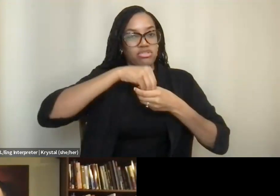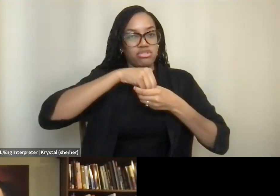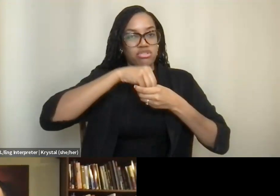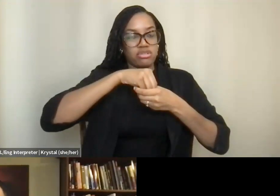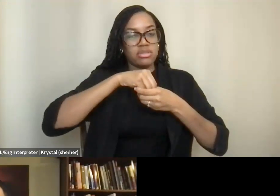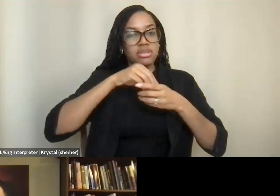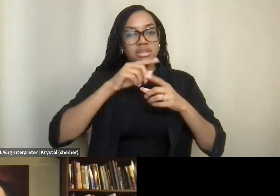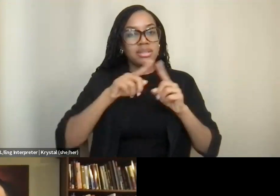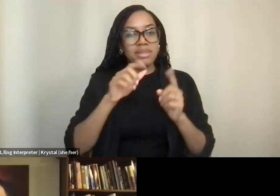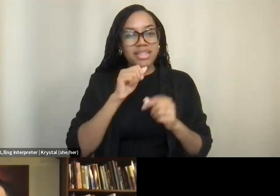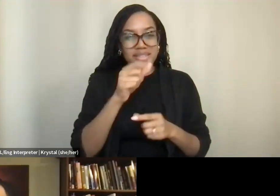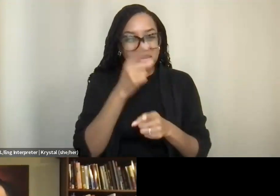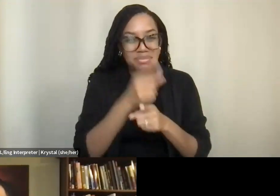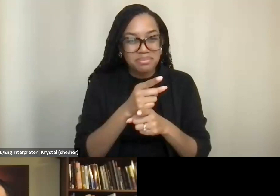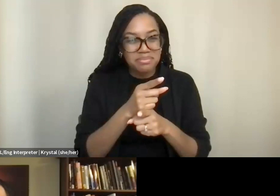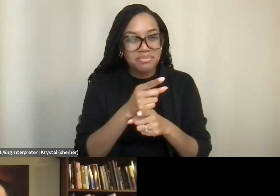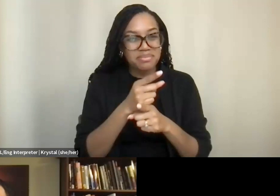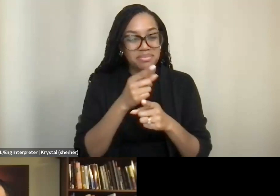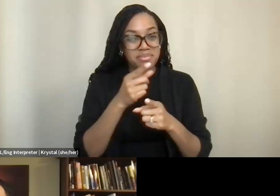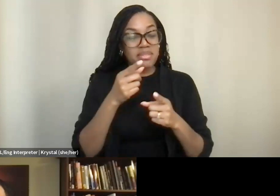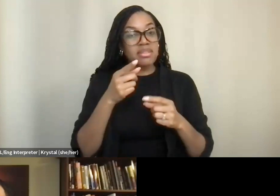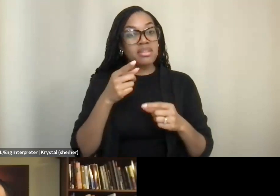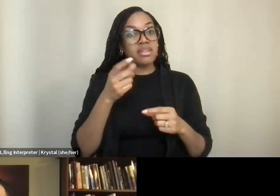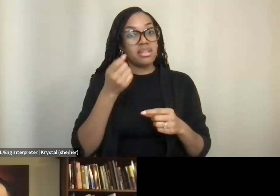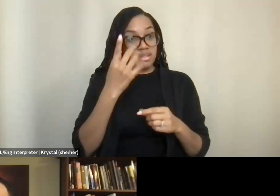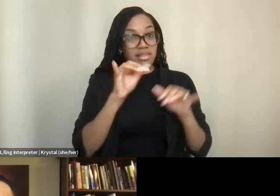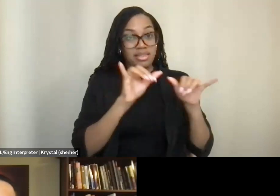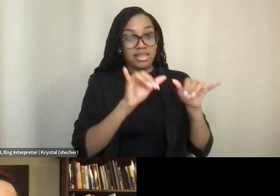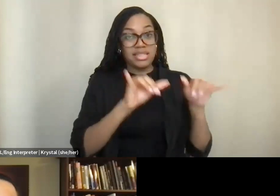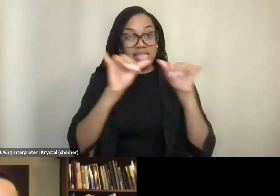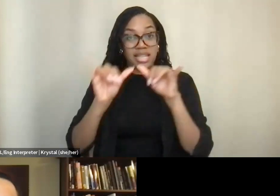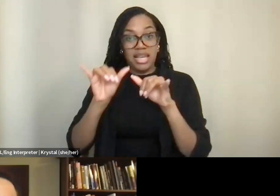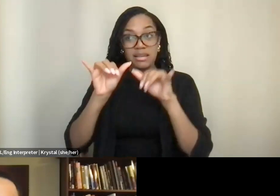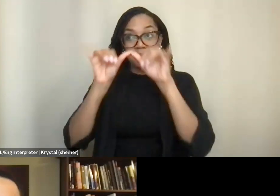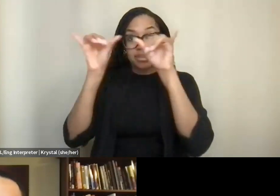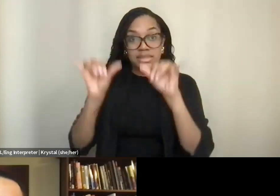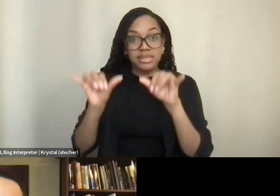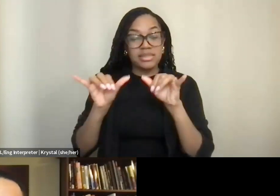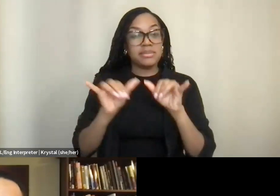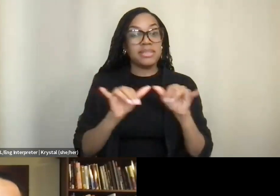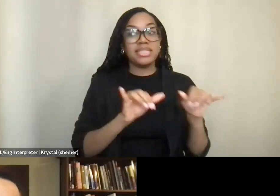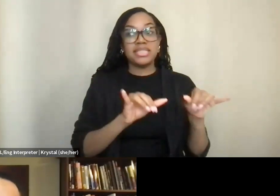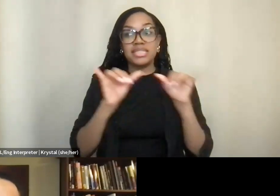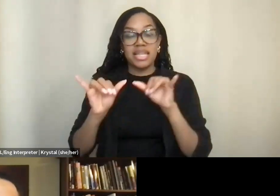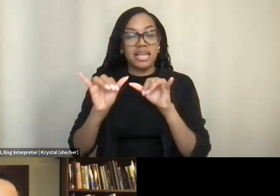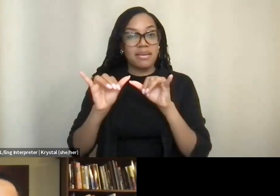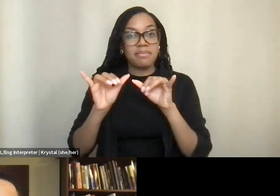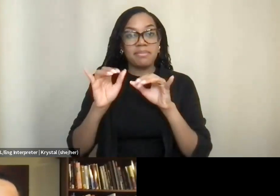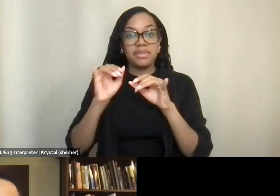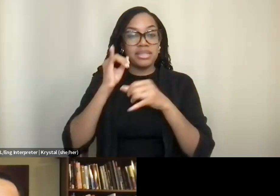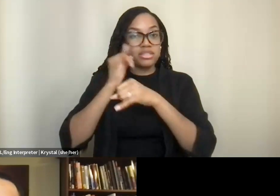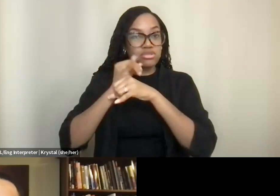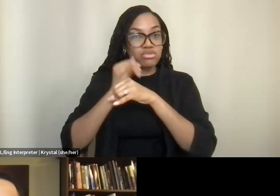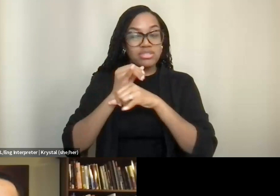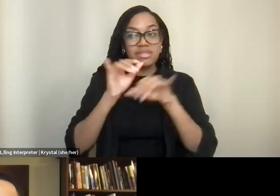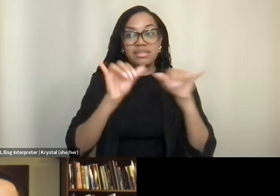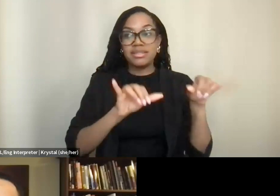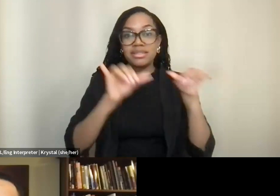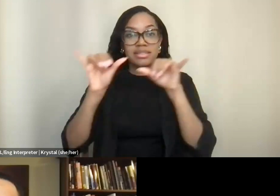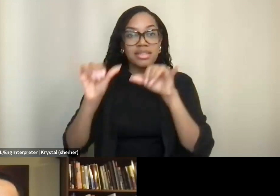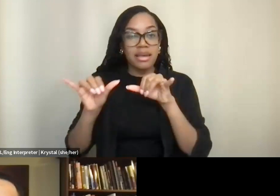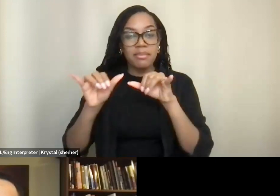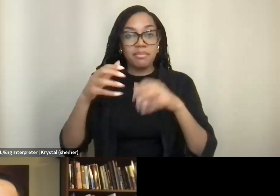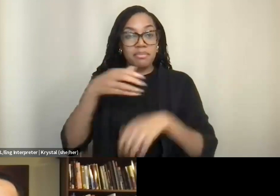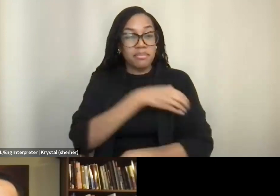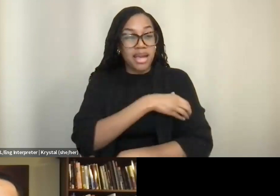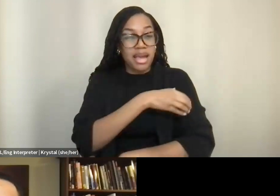that's absurd. It's the same institutions, the same power blocks, and the same individual biases